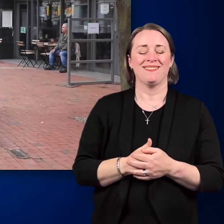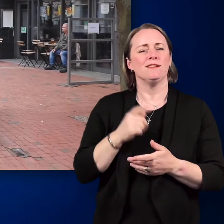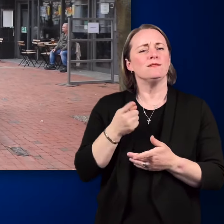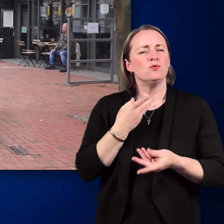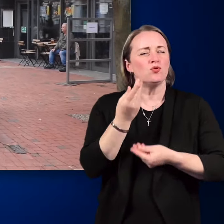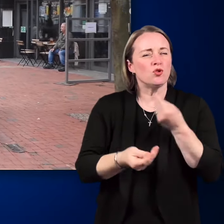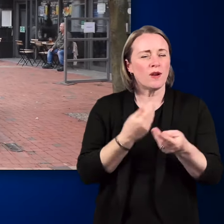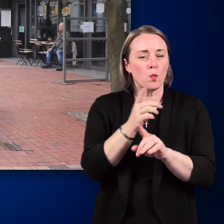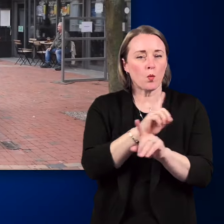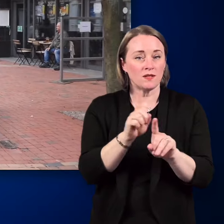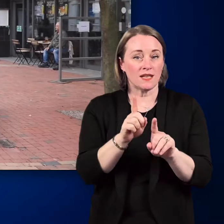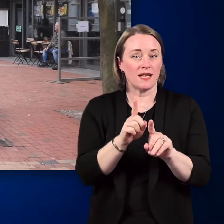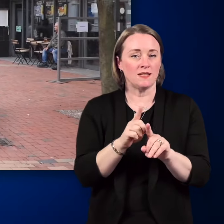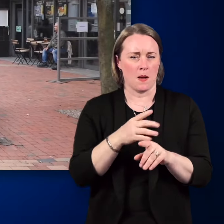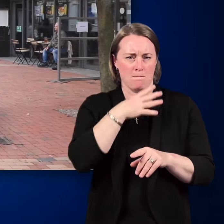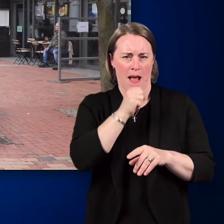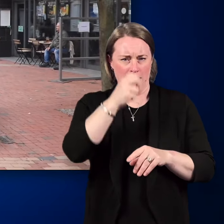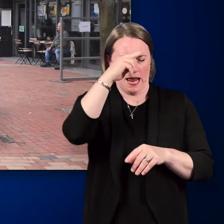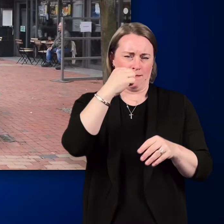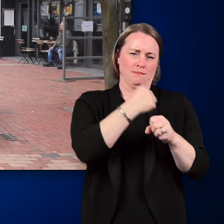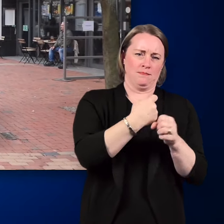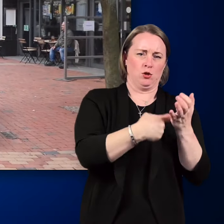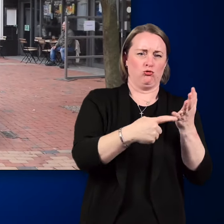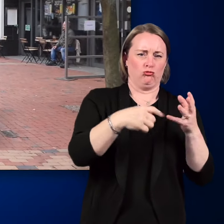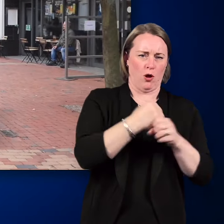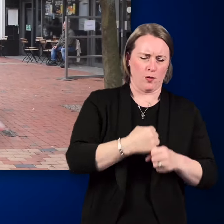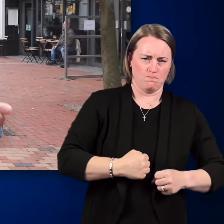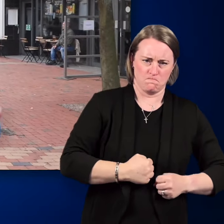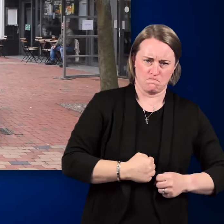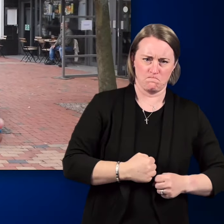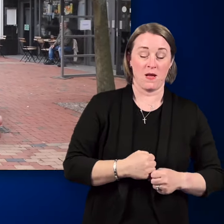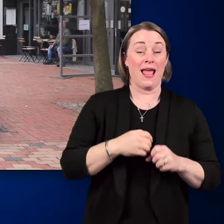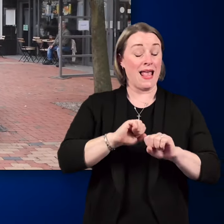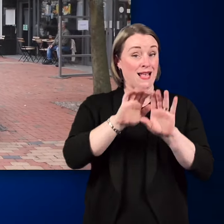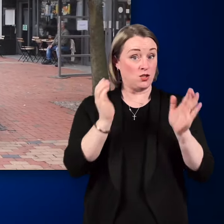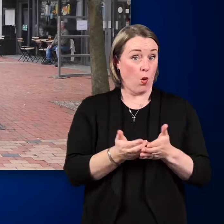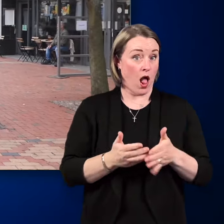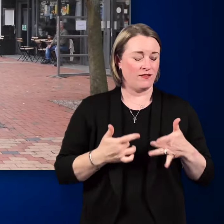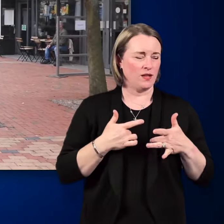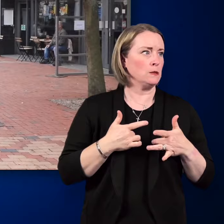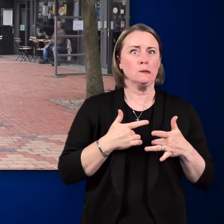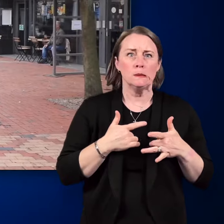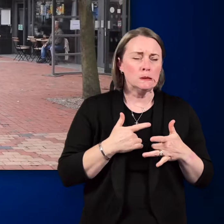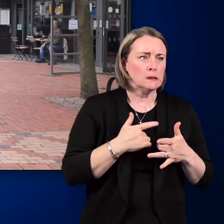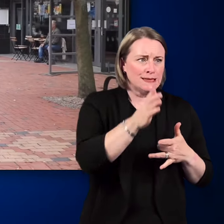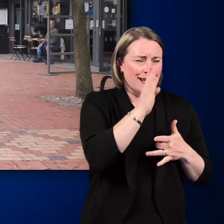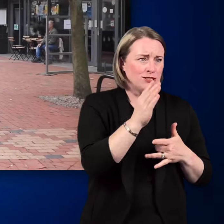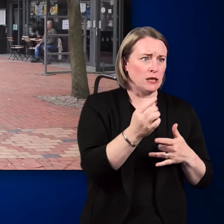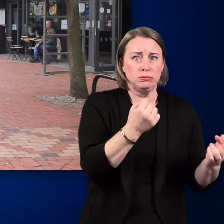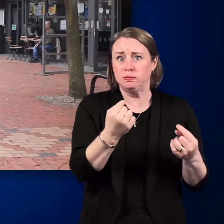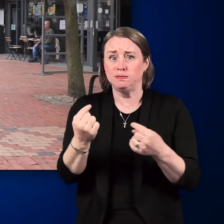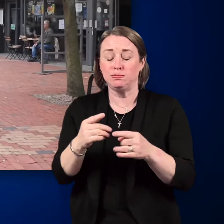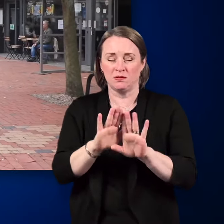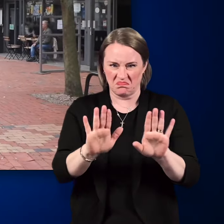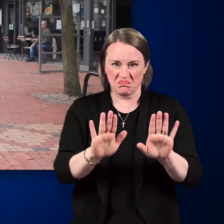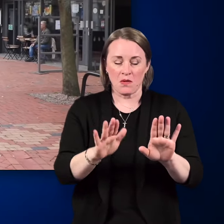the story of a caveman called Grug, who, in a world he sees as kind of threatening,